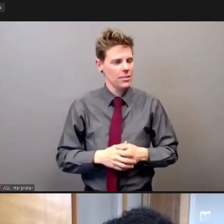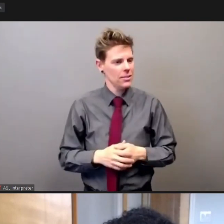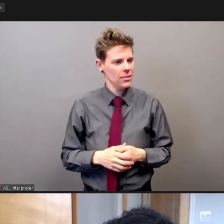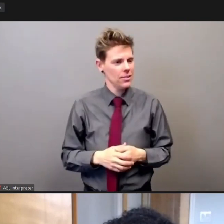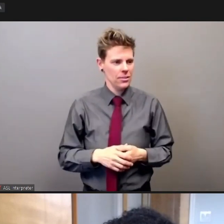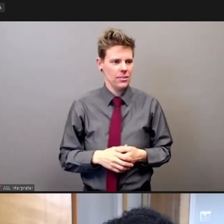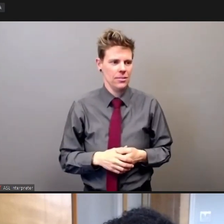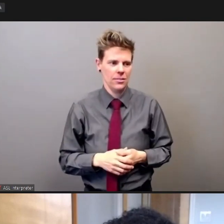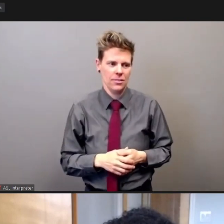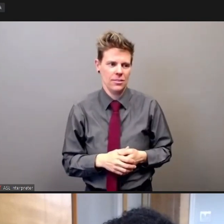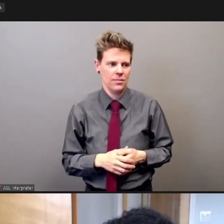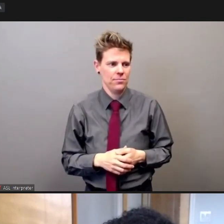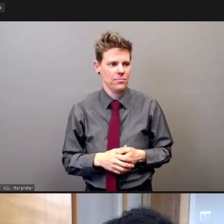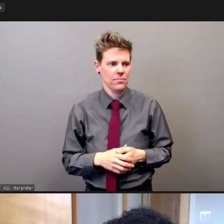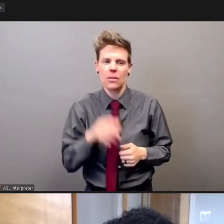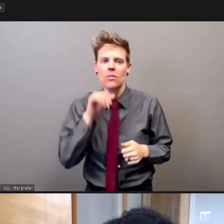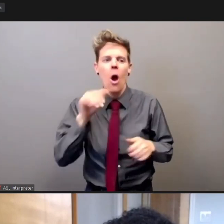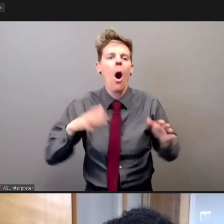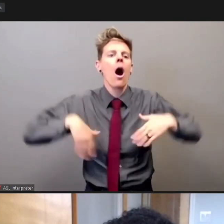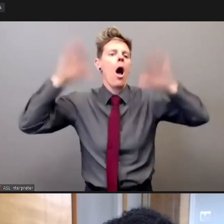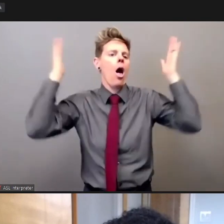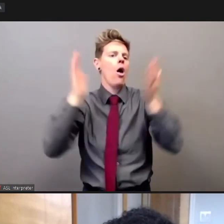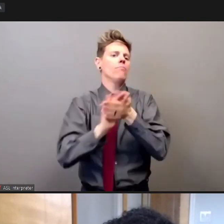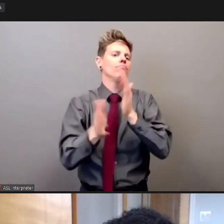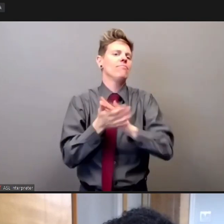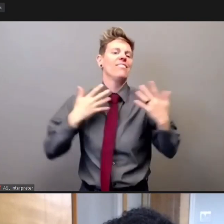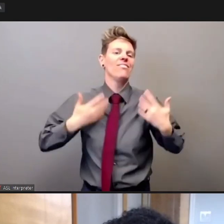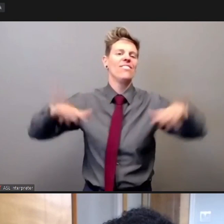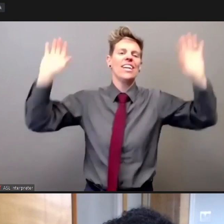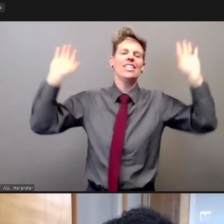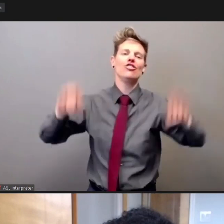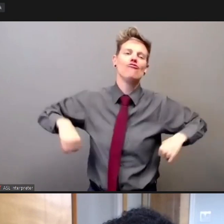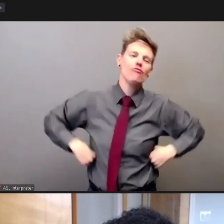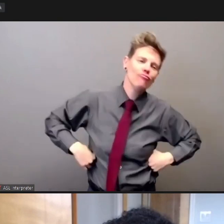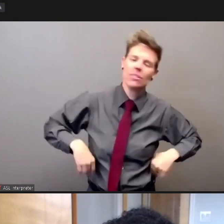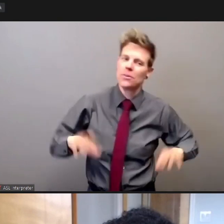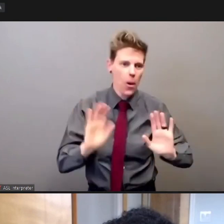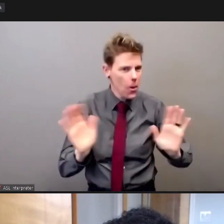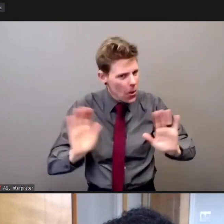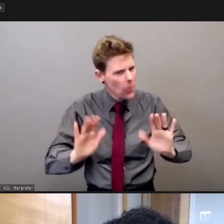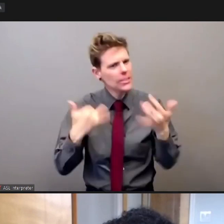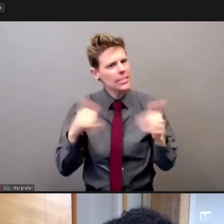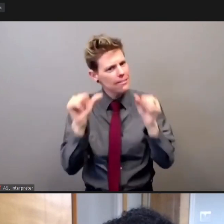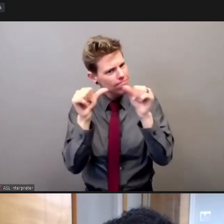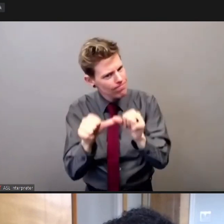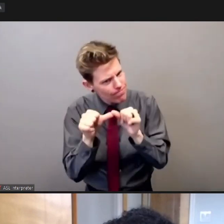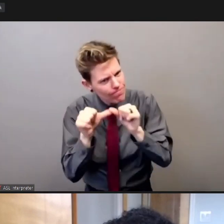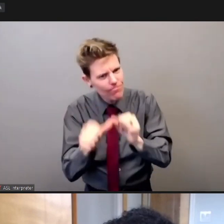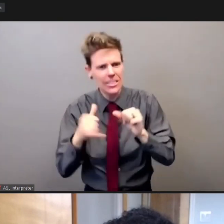up. This is our ability to continue in this direction depends on